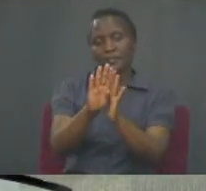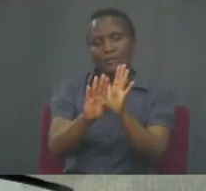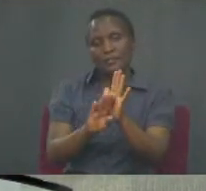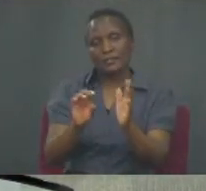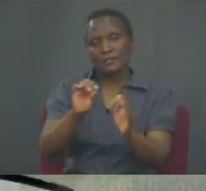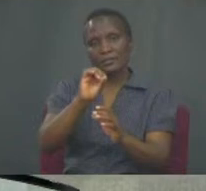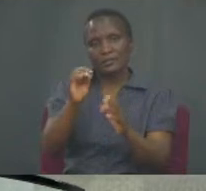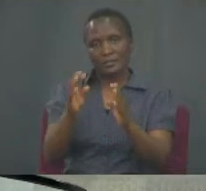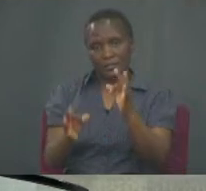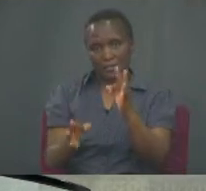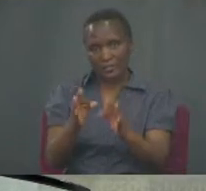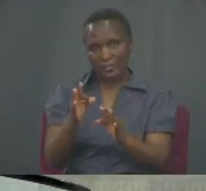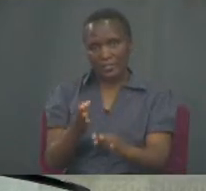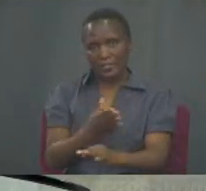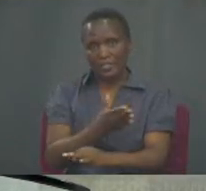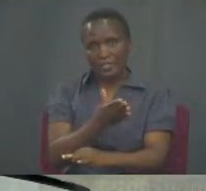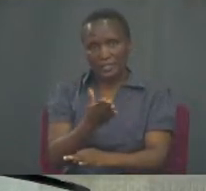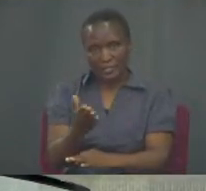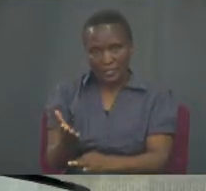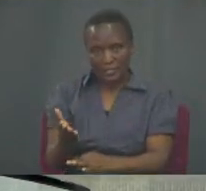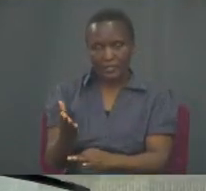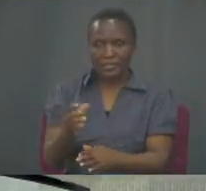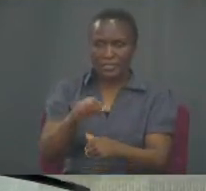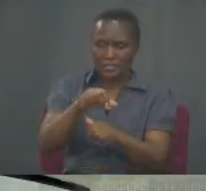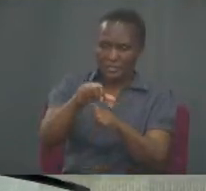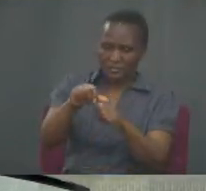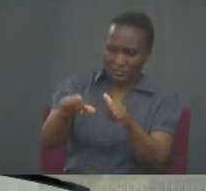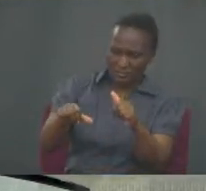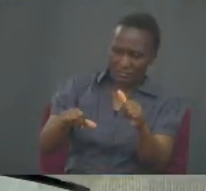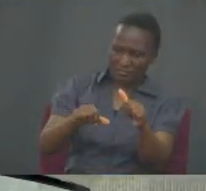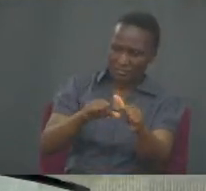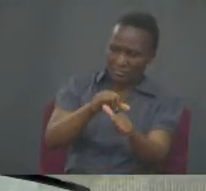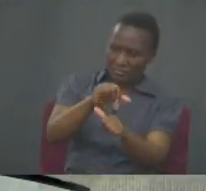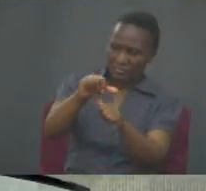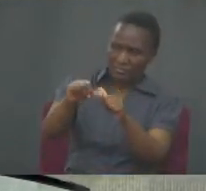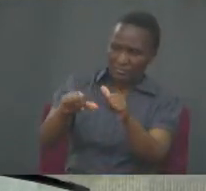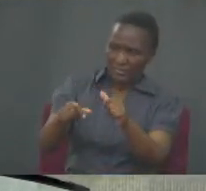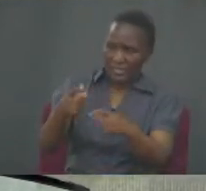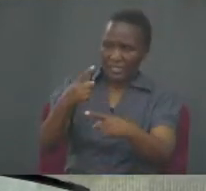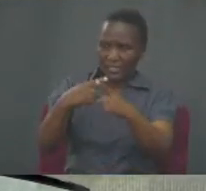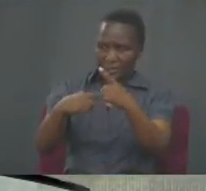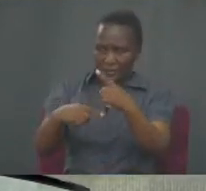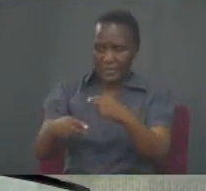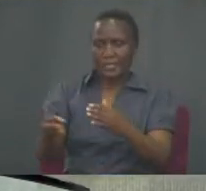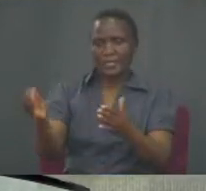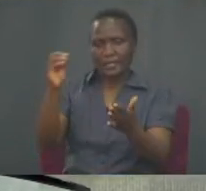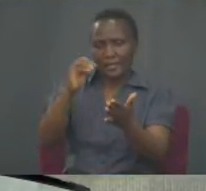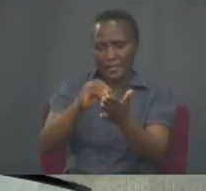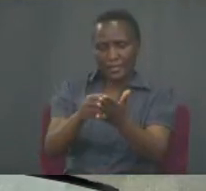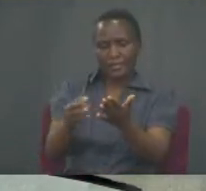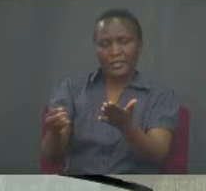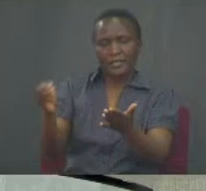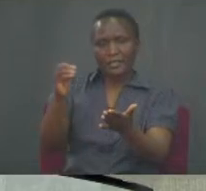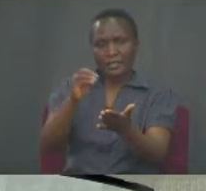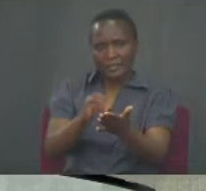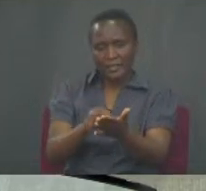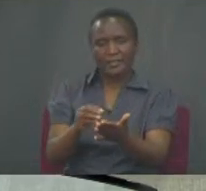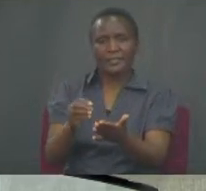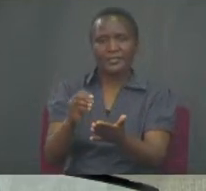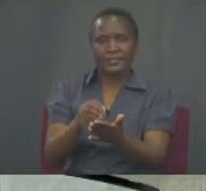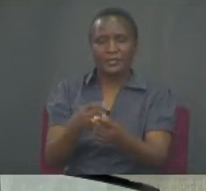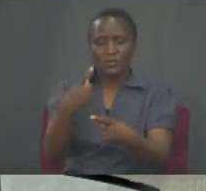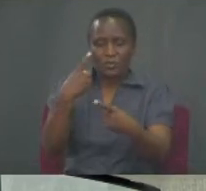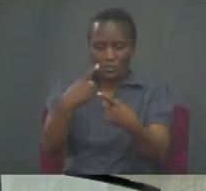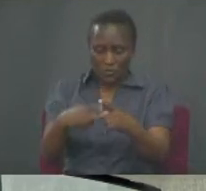you read the book of Judges, there is a cycle that keeps coming over and over and over again. What is